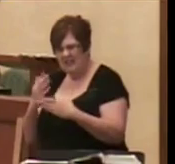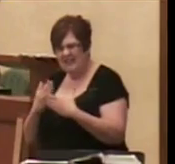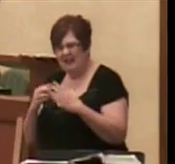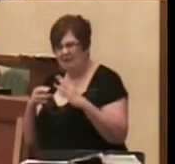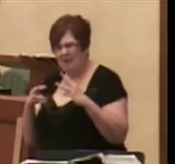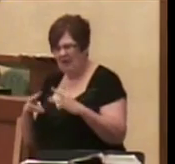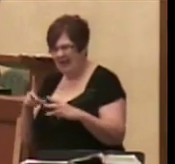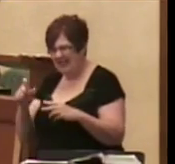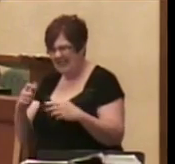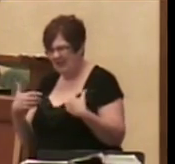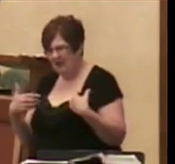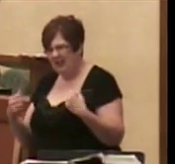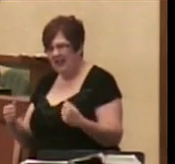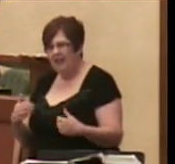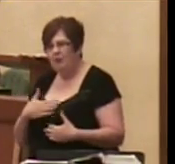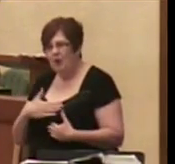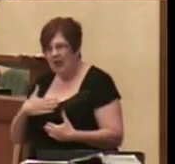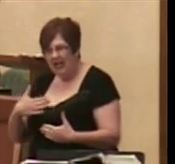some healing.